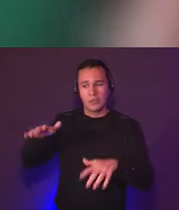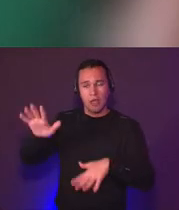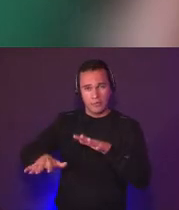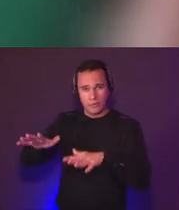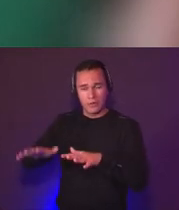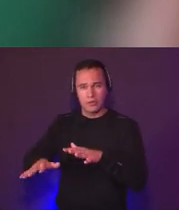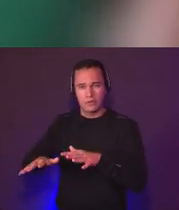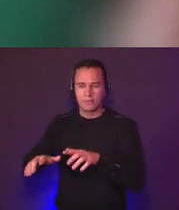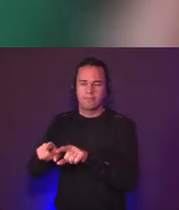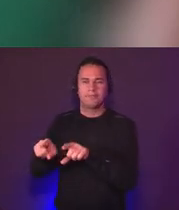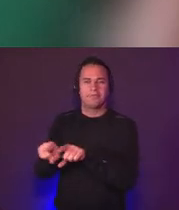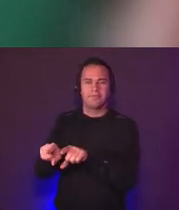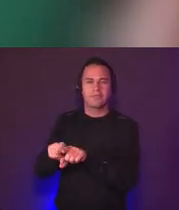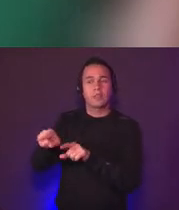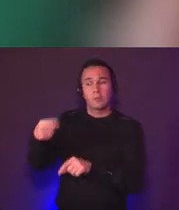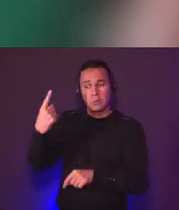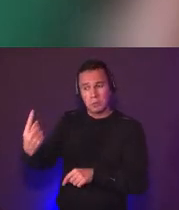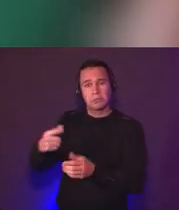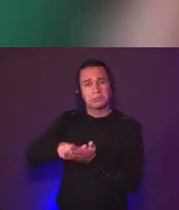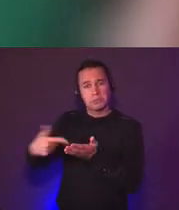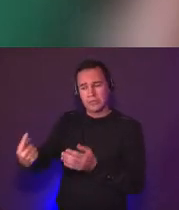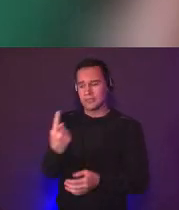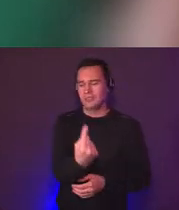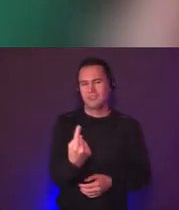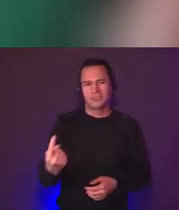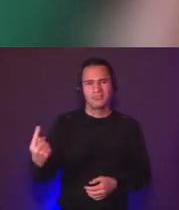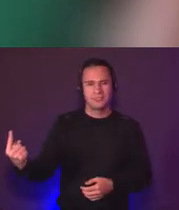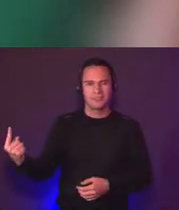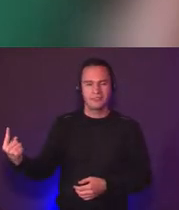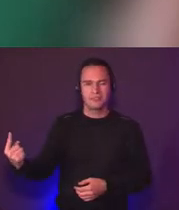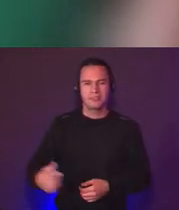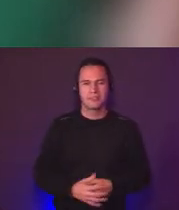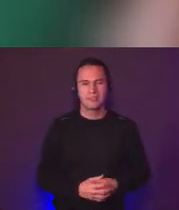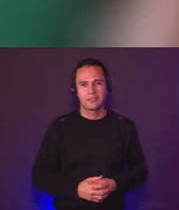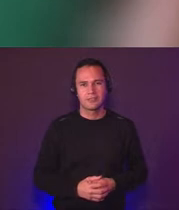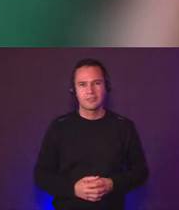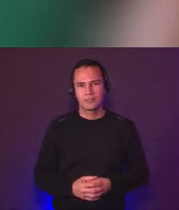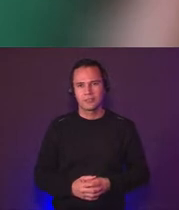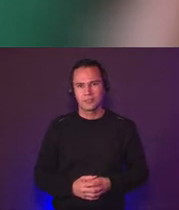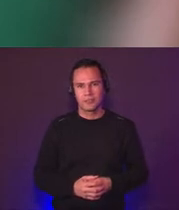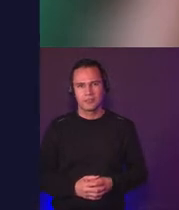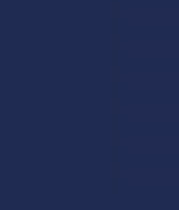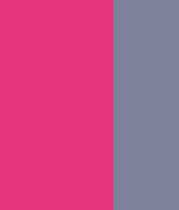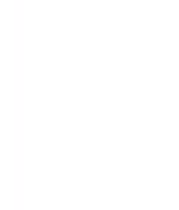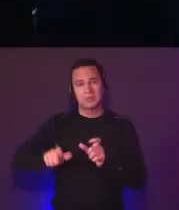time. Very few people can say they've done that.